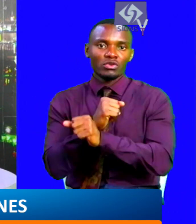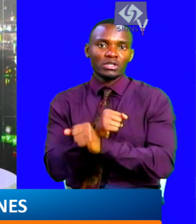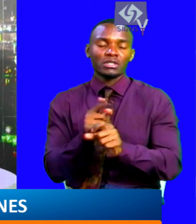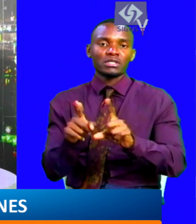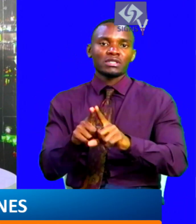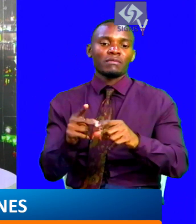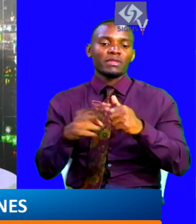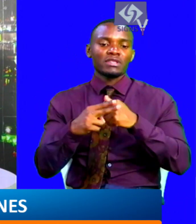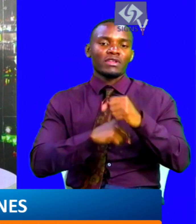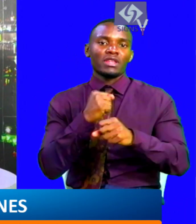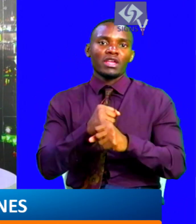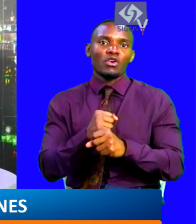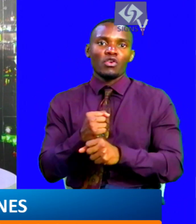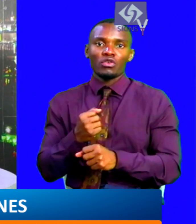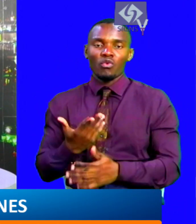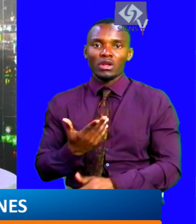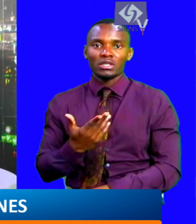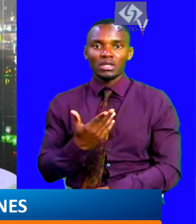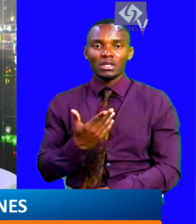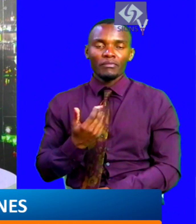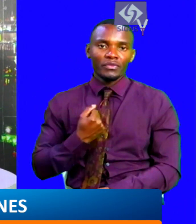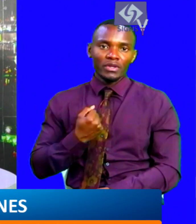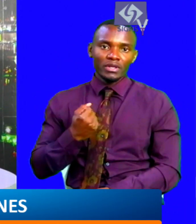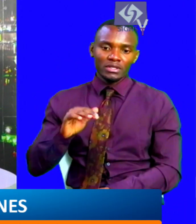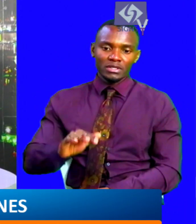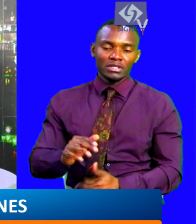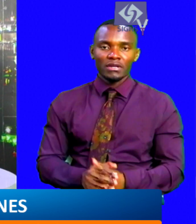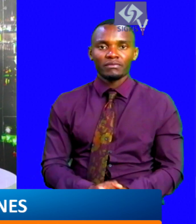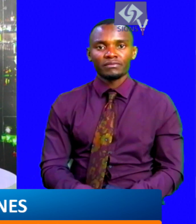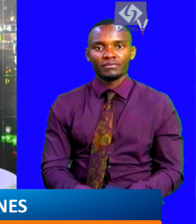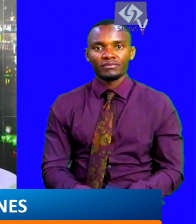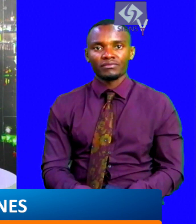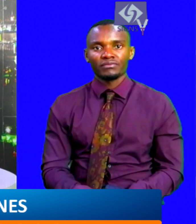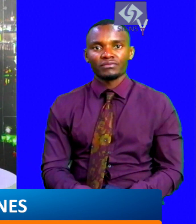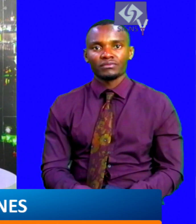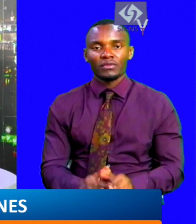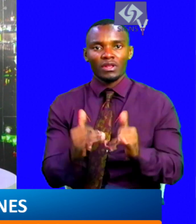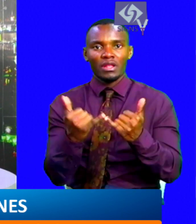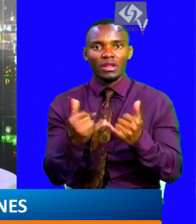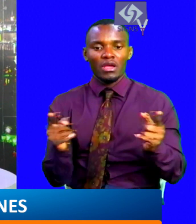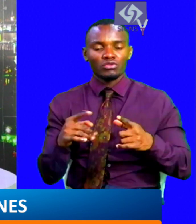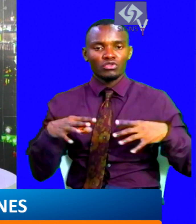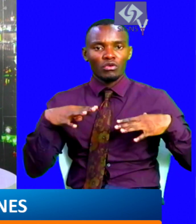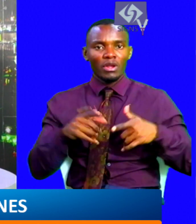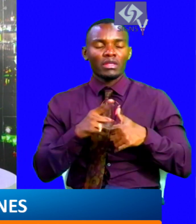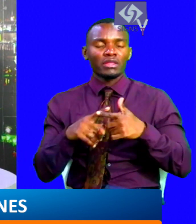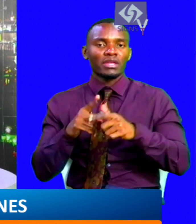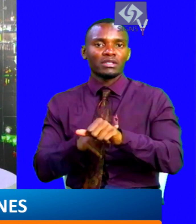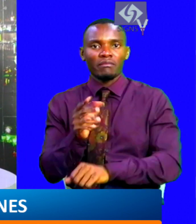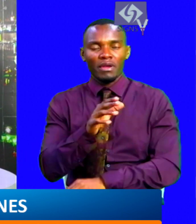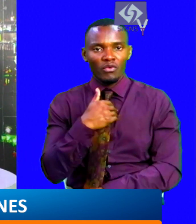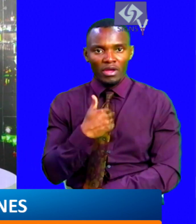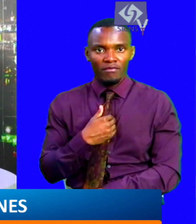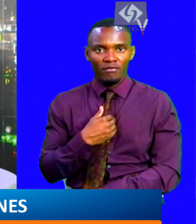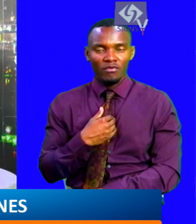of the Penal Code, after prosecutor Hilary Kaino made an application to the court to amend the charges. Now, Sagini's